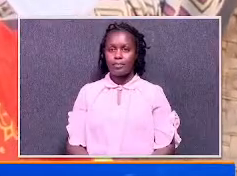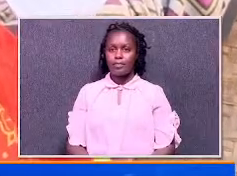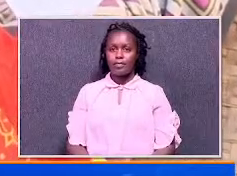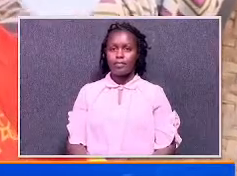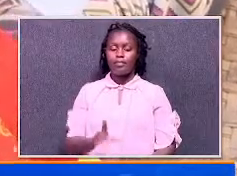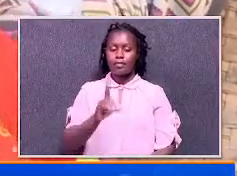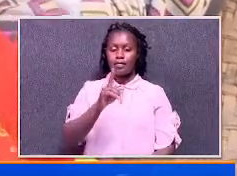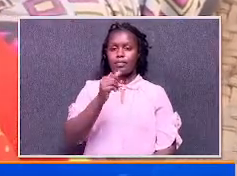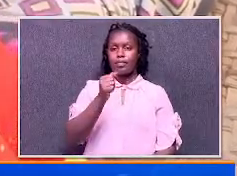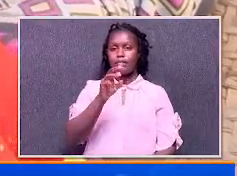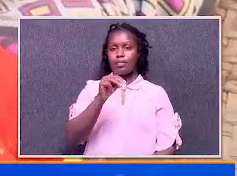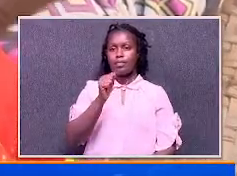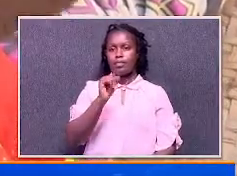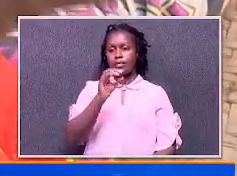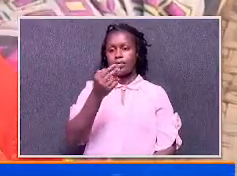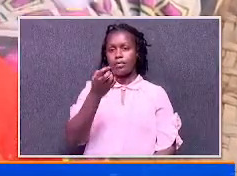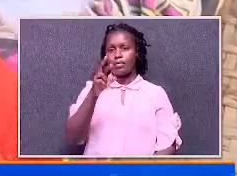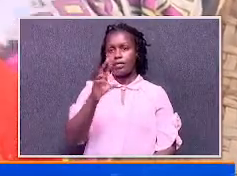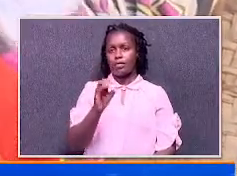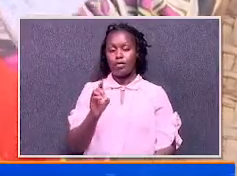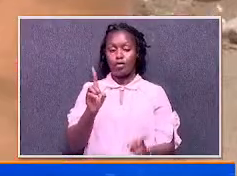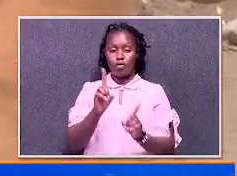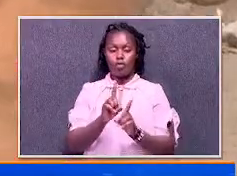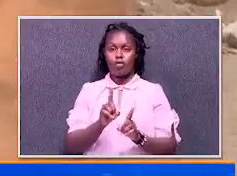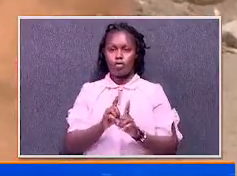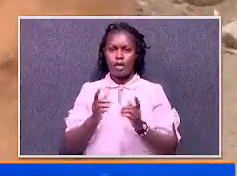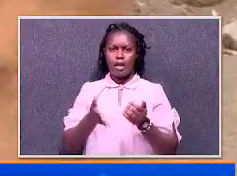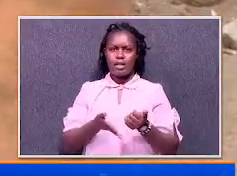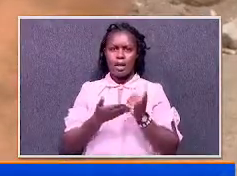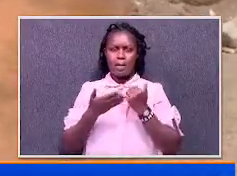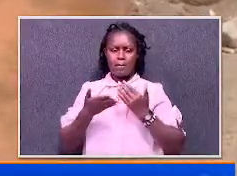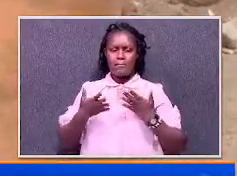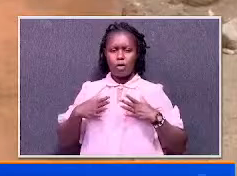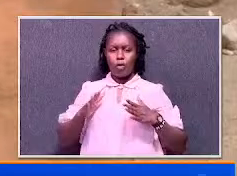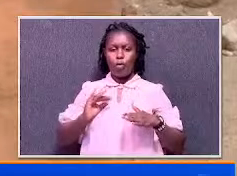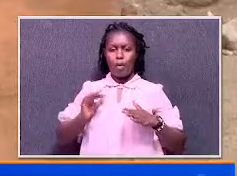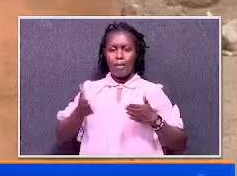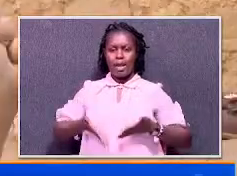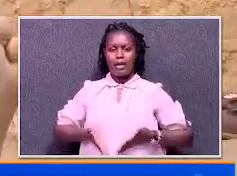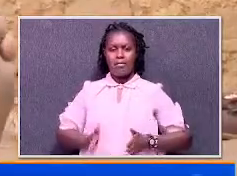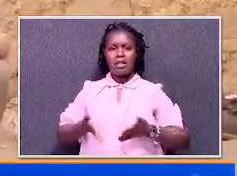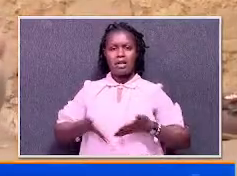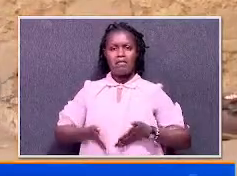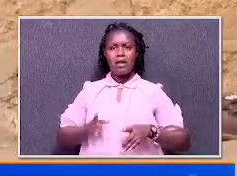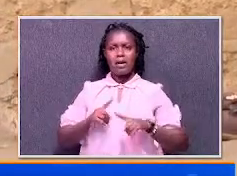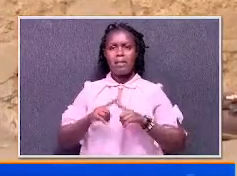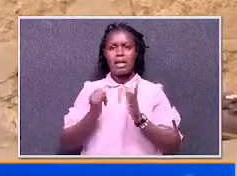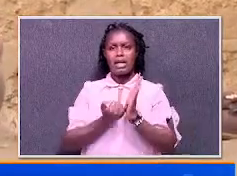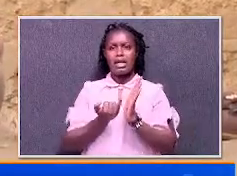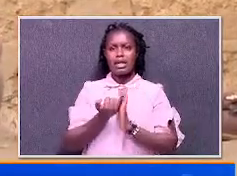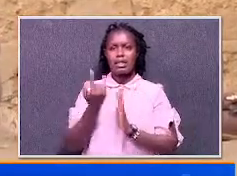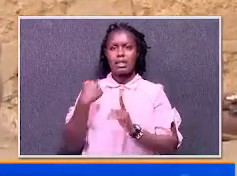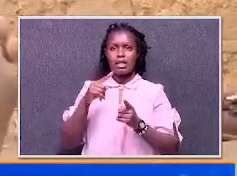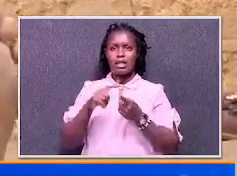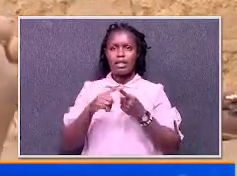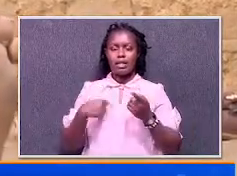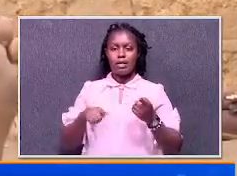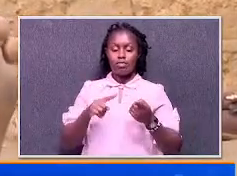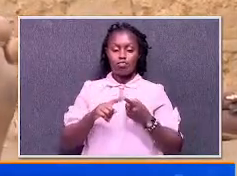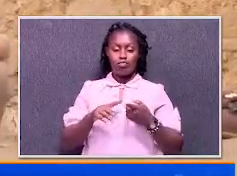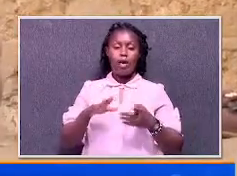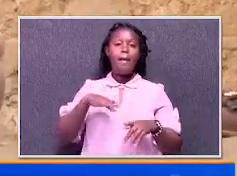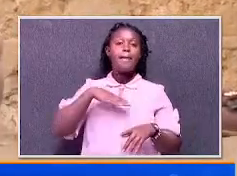Damacharo Kitsao is a midwife who has delivered so many babies in this village, but the increase in maternal and newborn